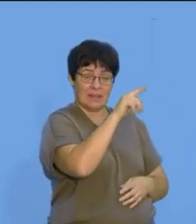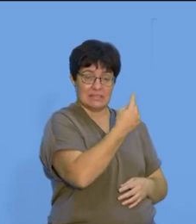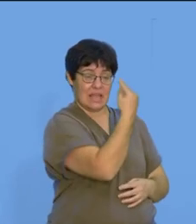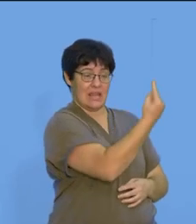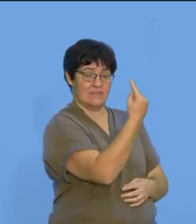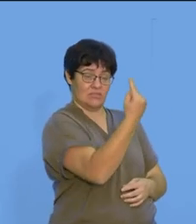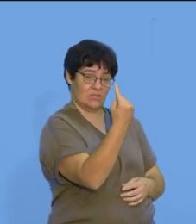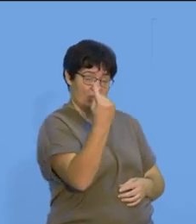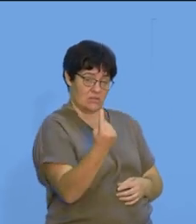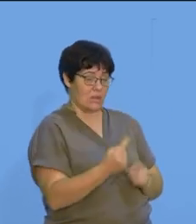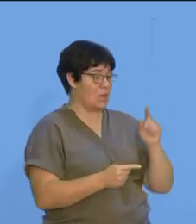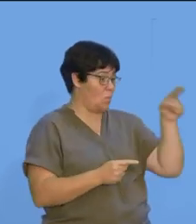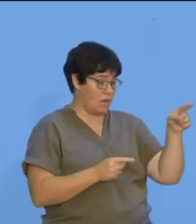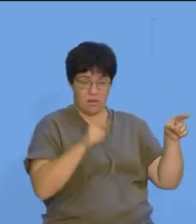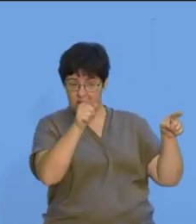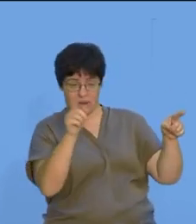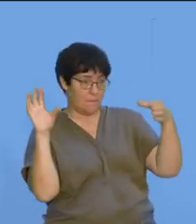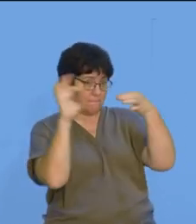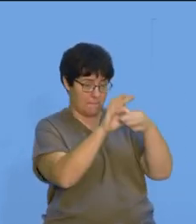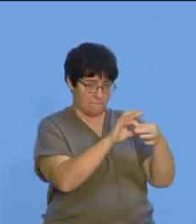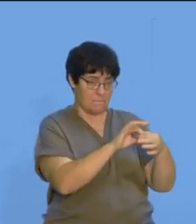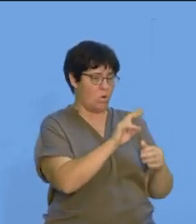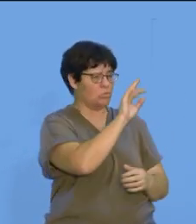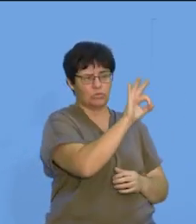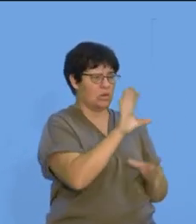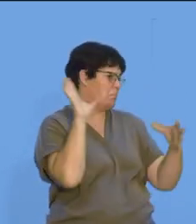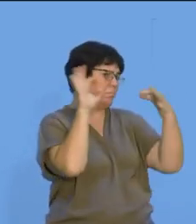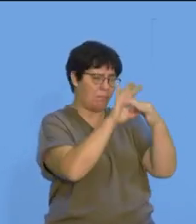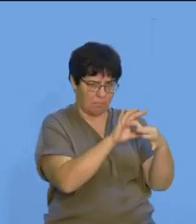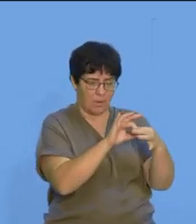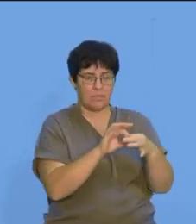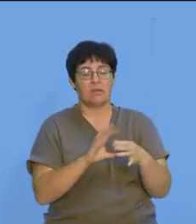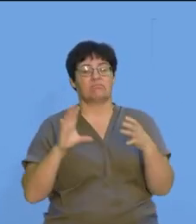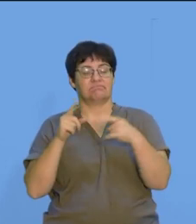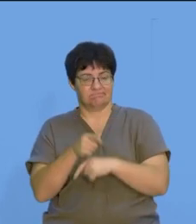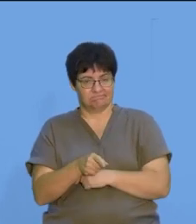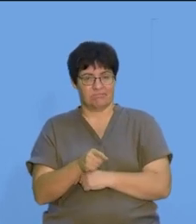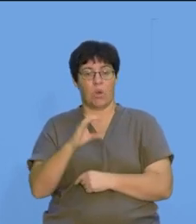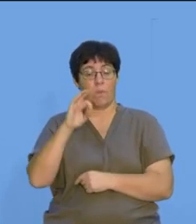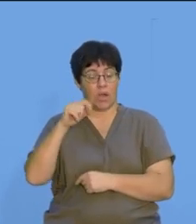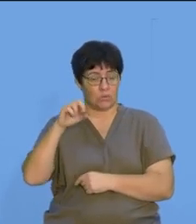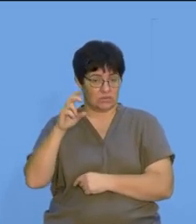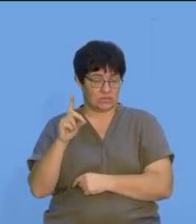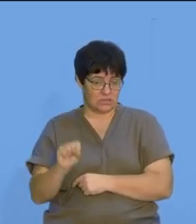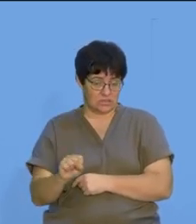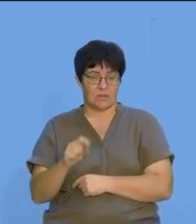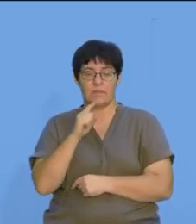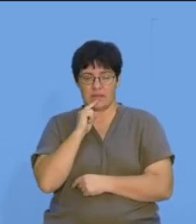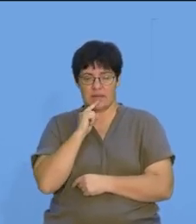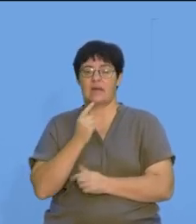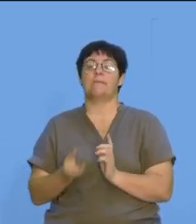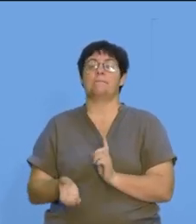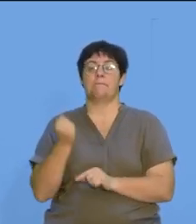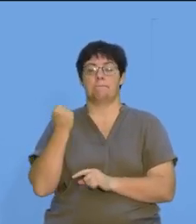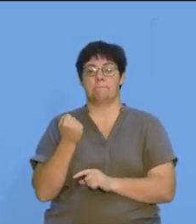elements. Now, when these elements combine with each other and form compounds, it means these compounds are